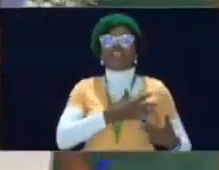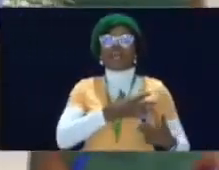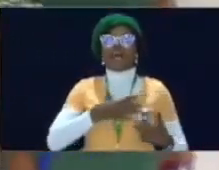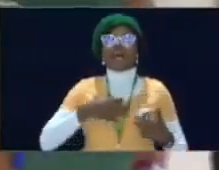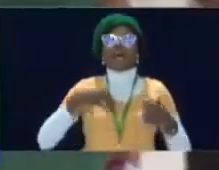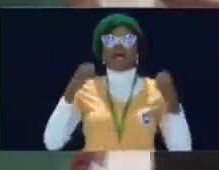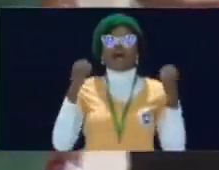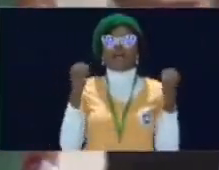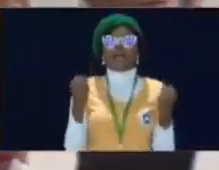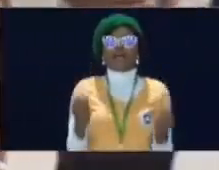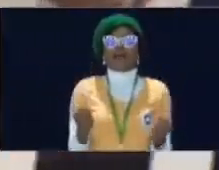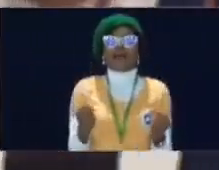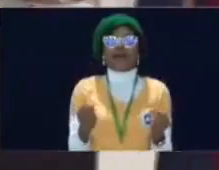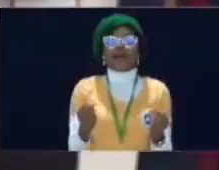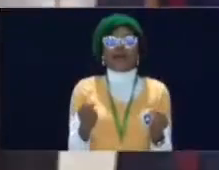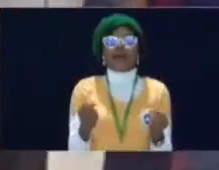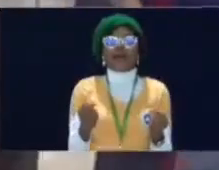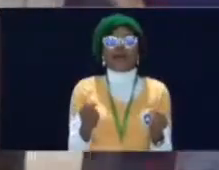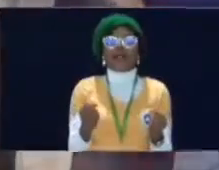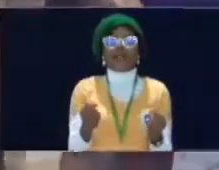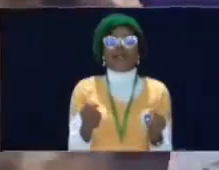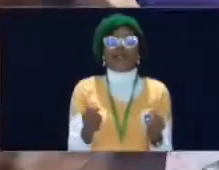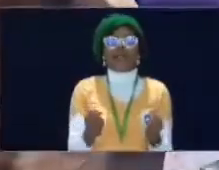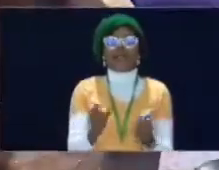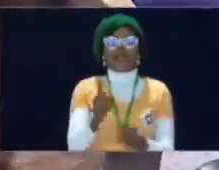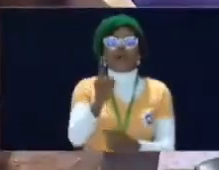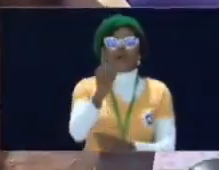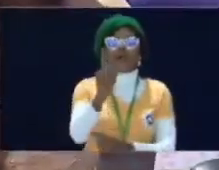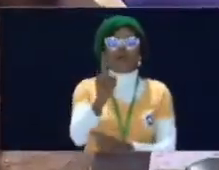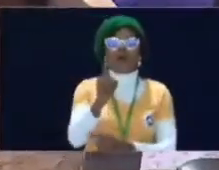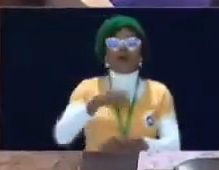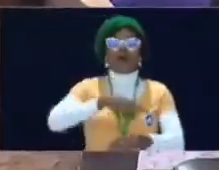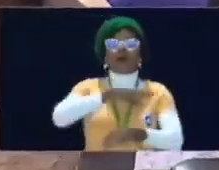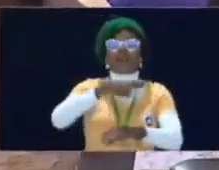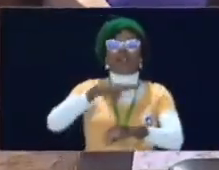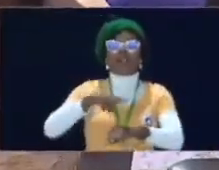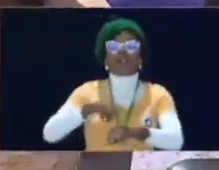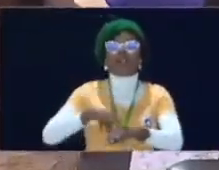heart and mind